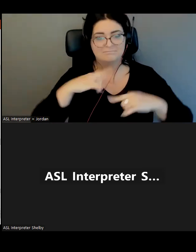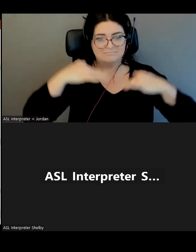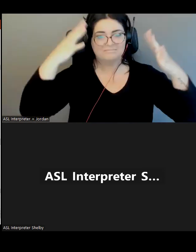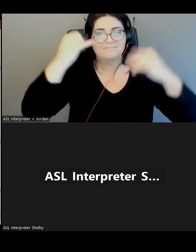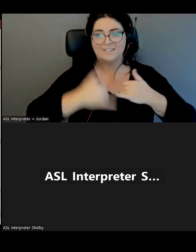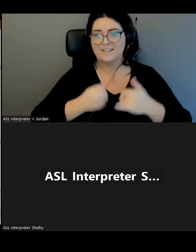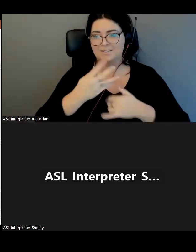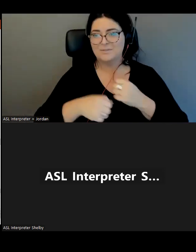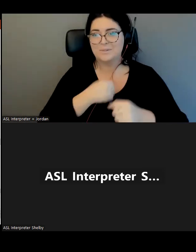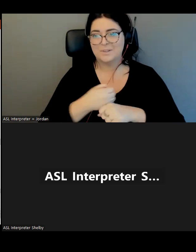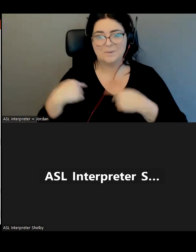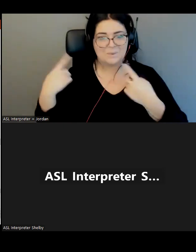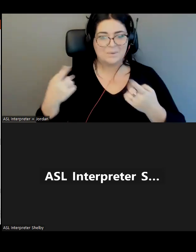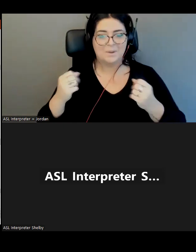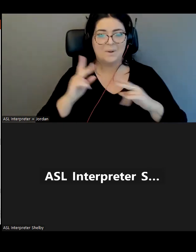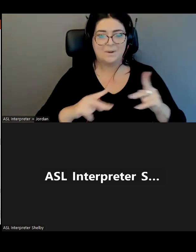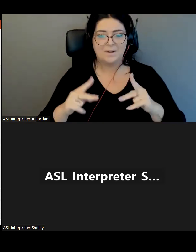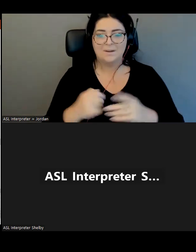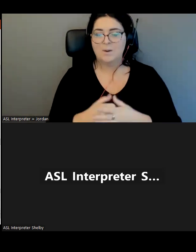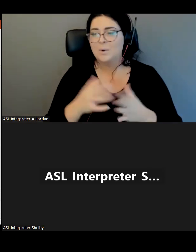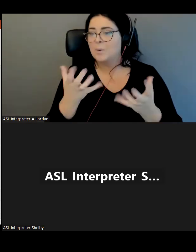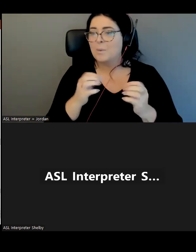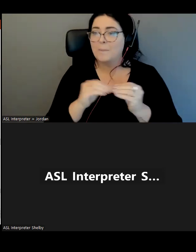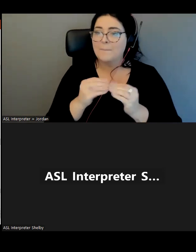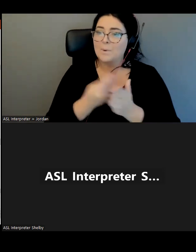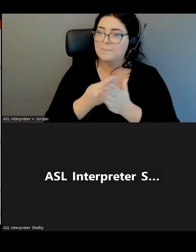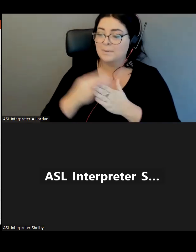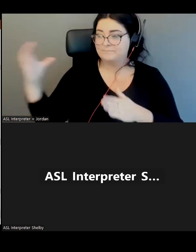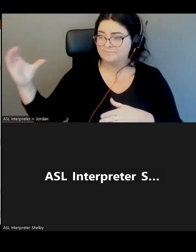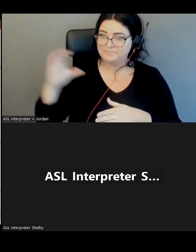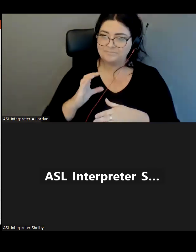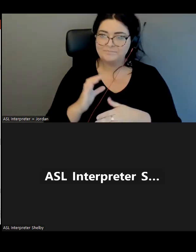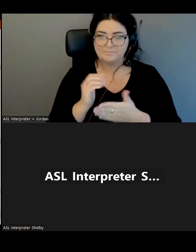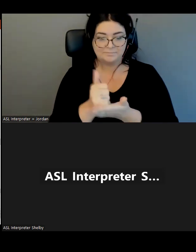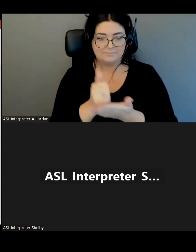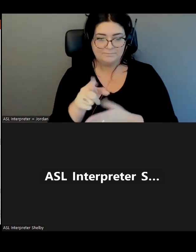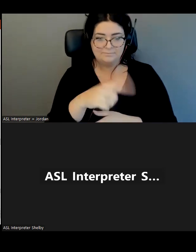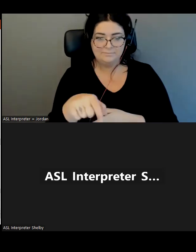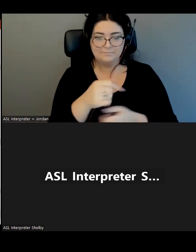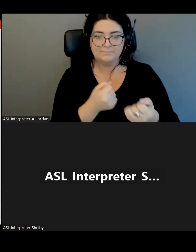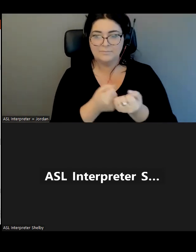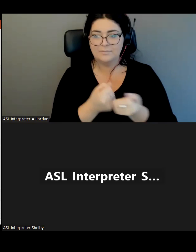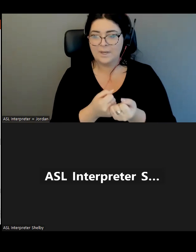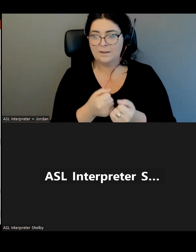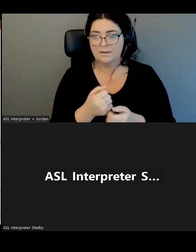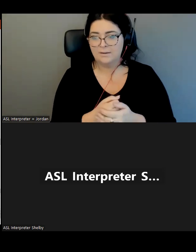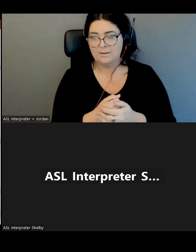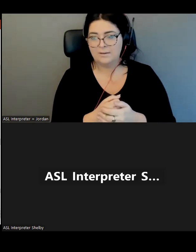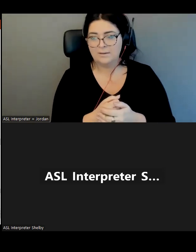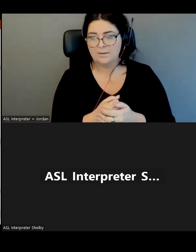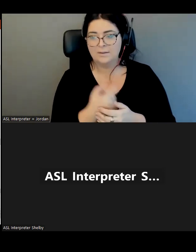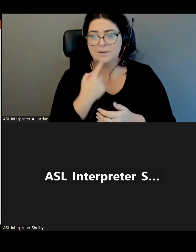couple of years. And we would love to have some more funding available actually. So we put out about